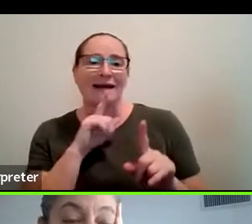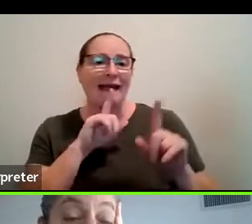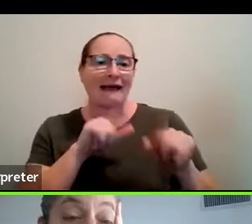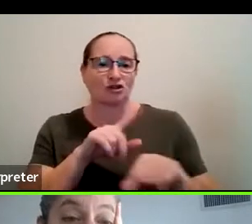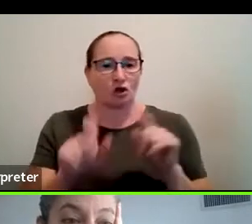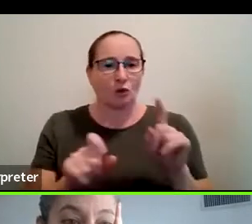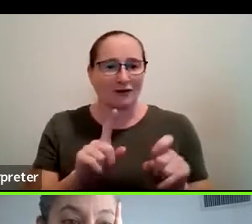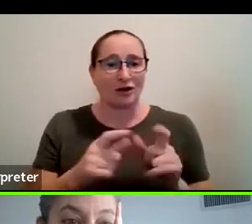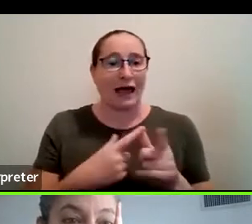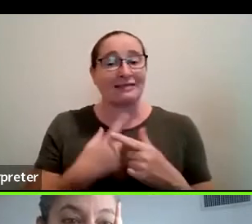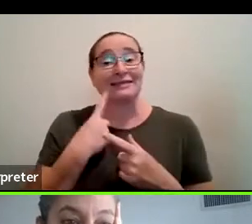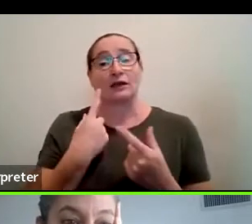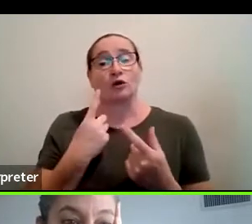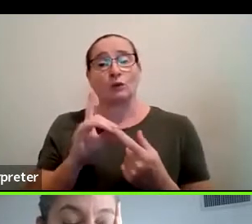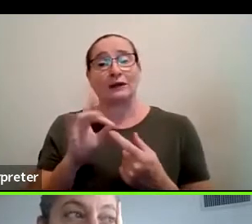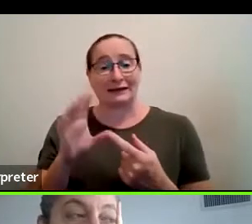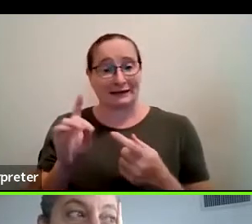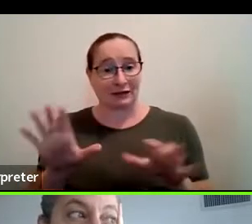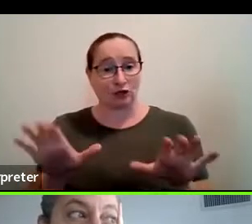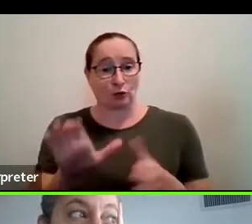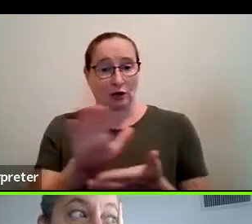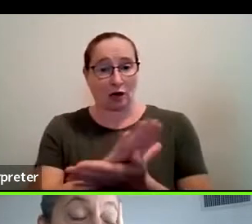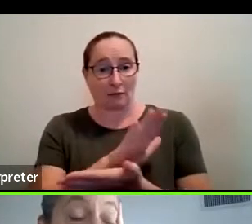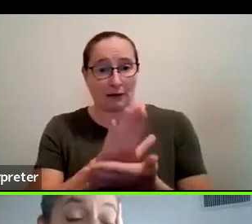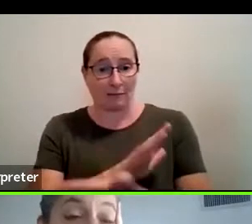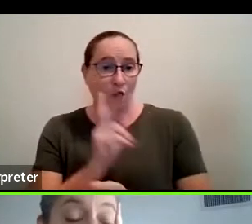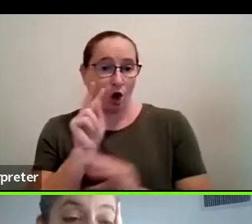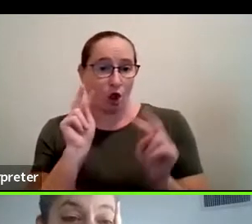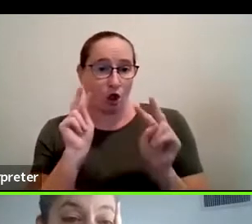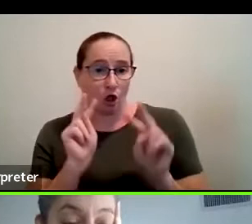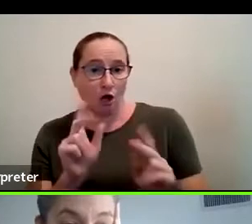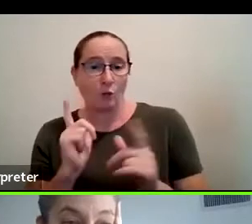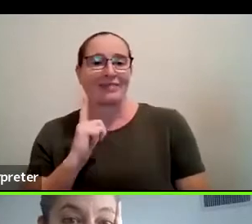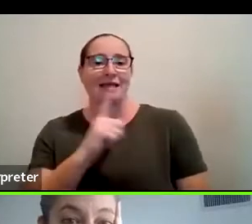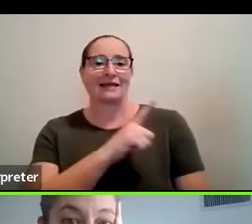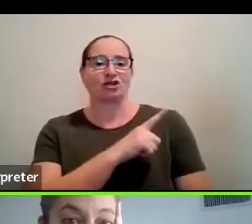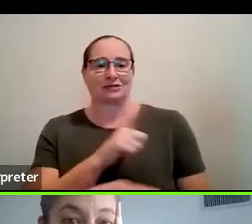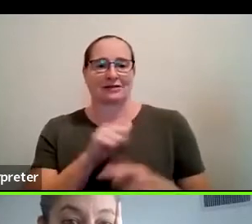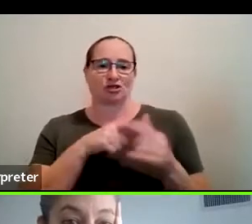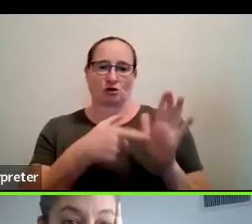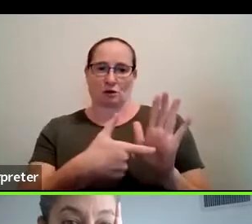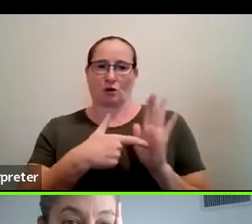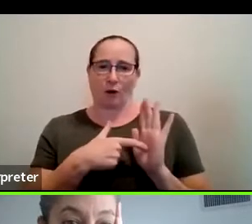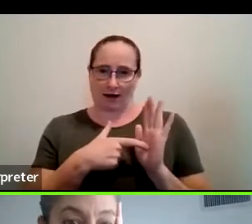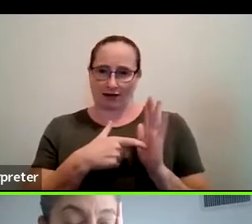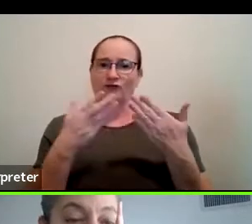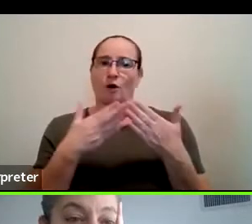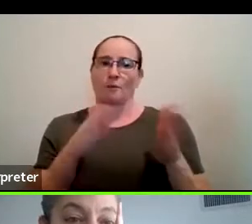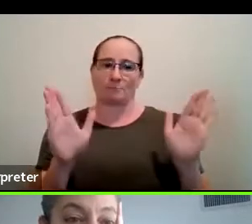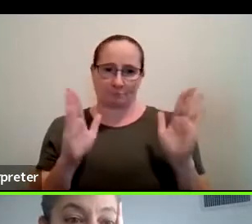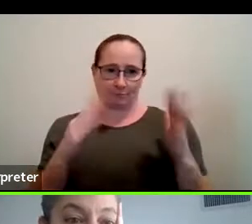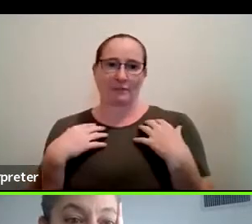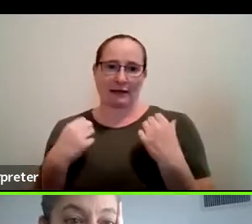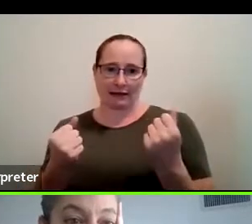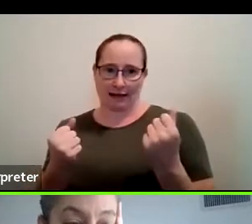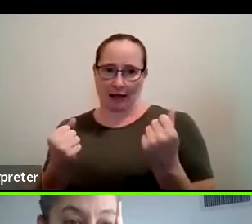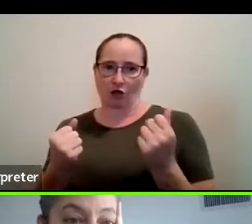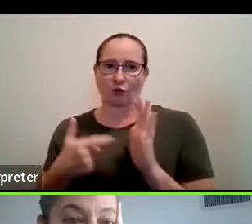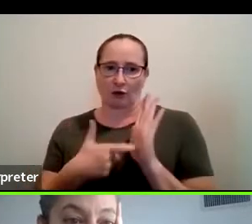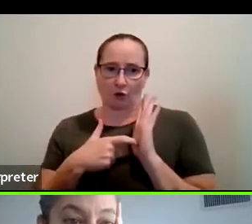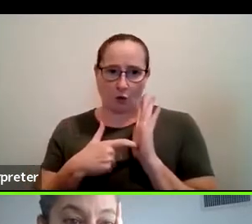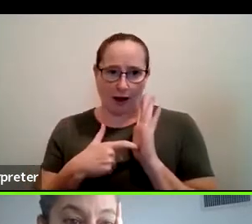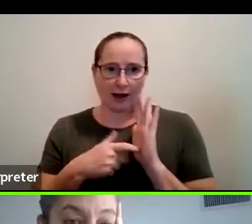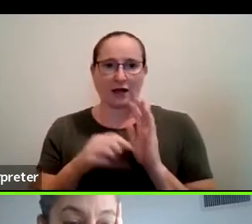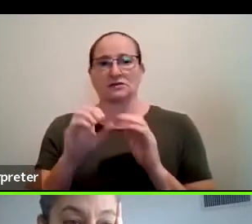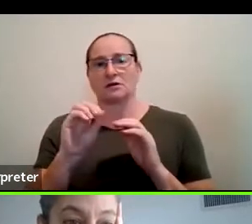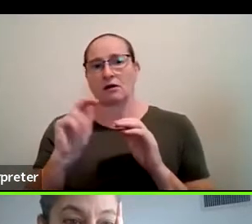question. I think what we did do in our paper is look at what the legislation requires of Public Health Ontario, what the legislation requires